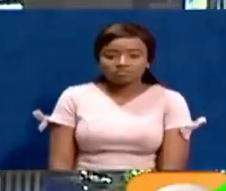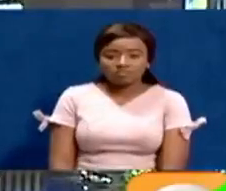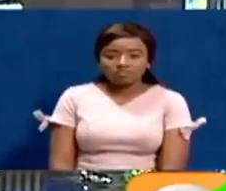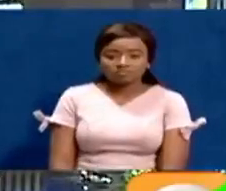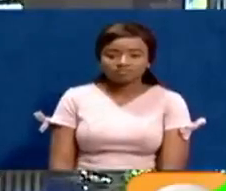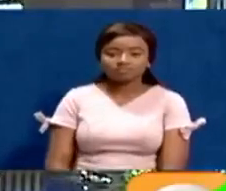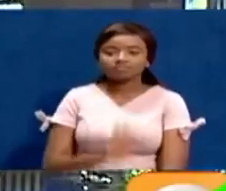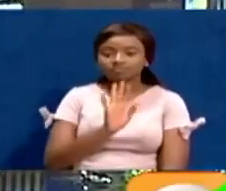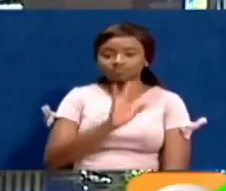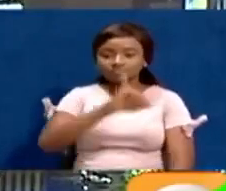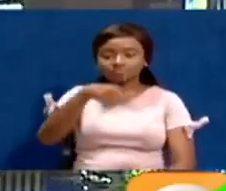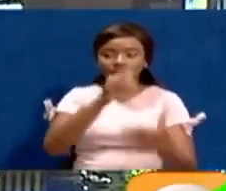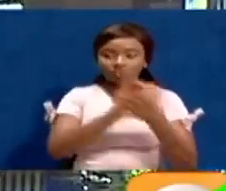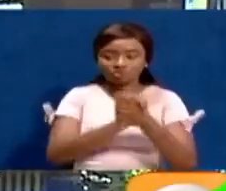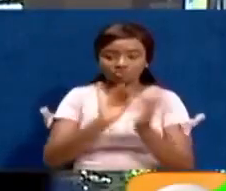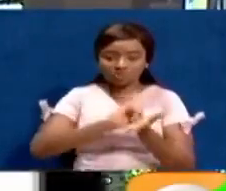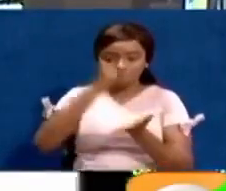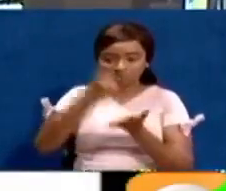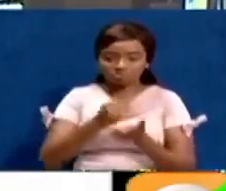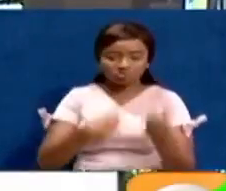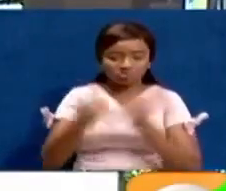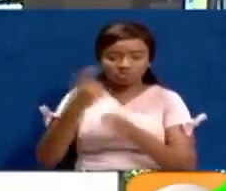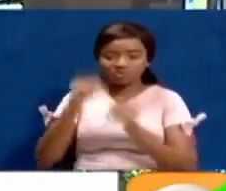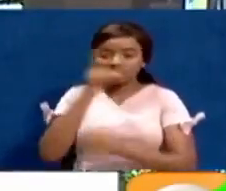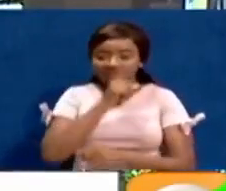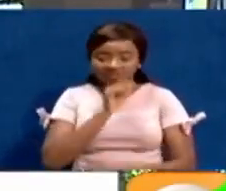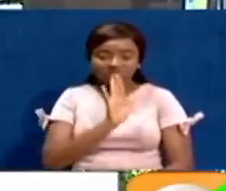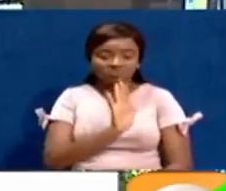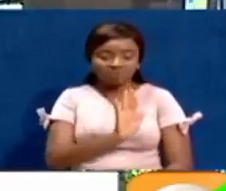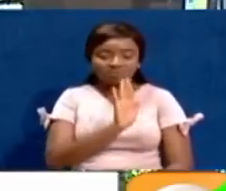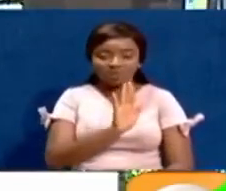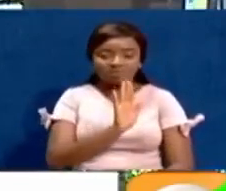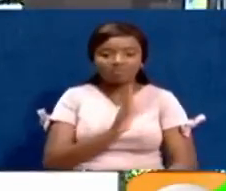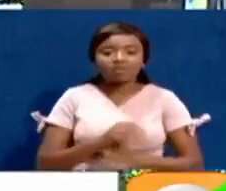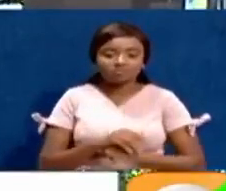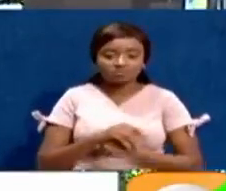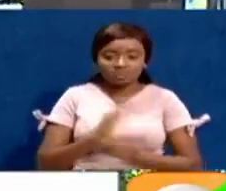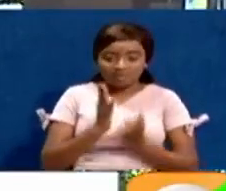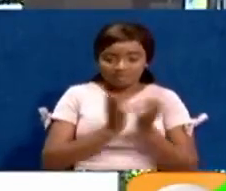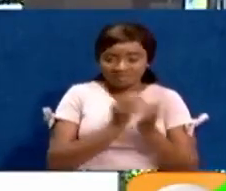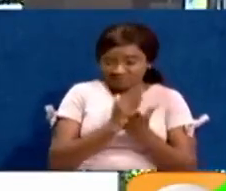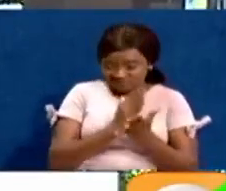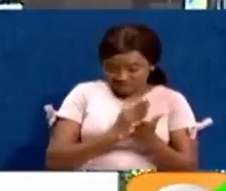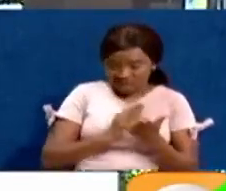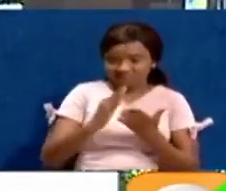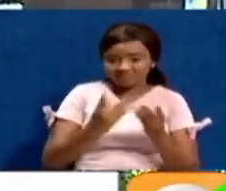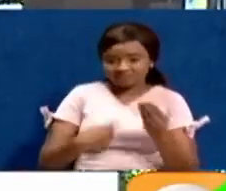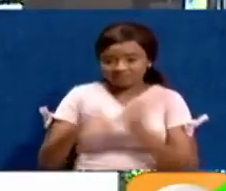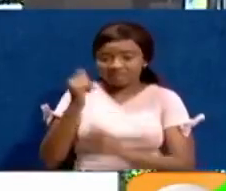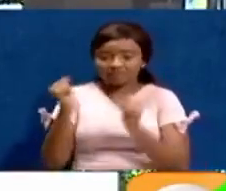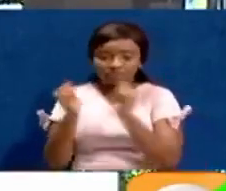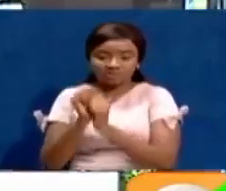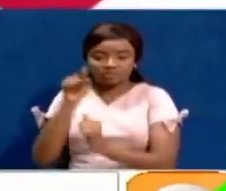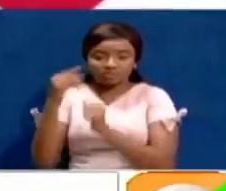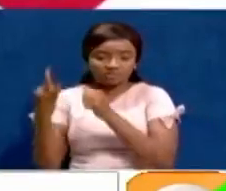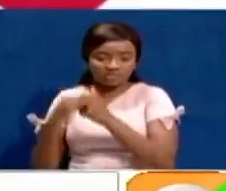Jubilee Insurance has sold off a stake of its business to rival Allianz Kenya for an estimated 10.8 billion Kenya shillings. The